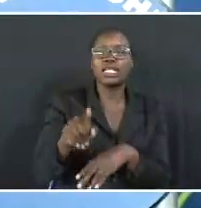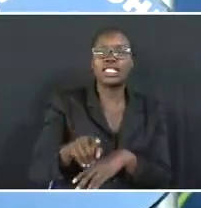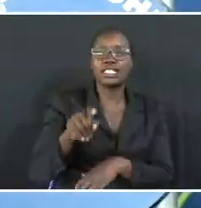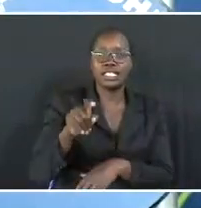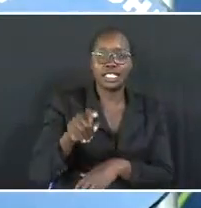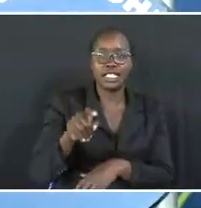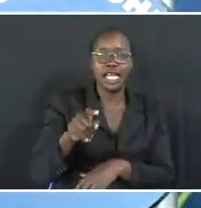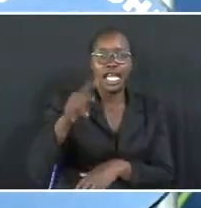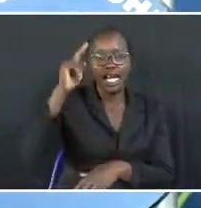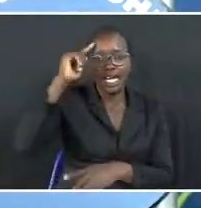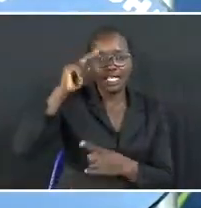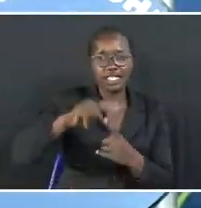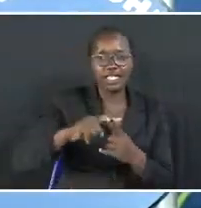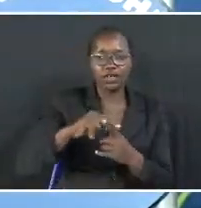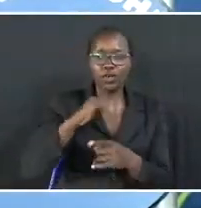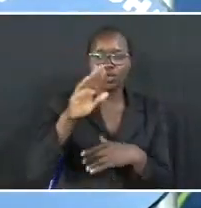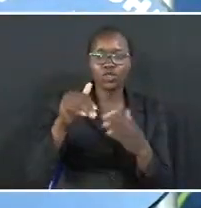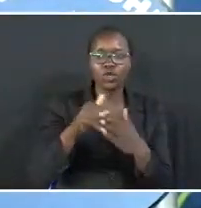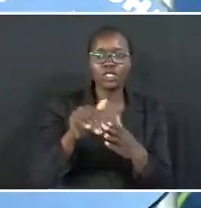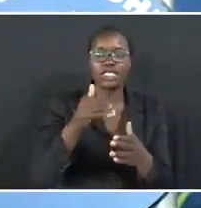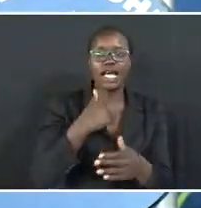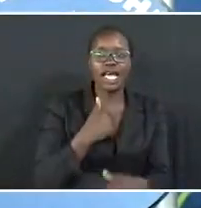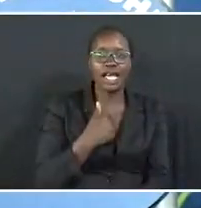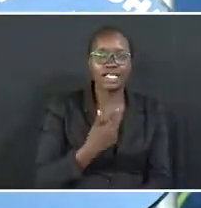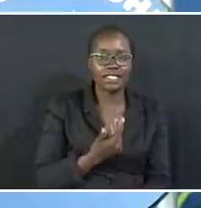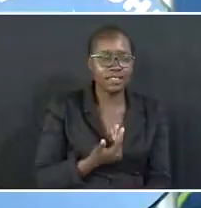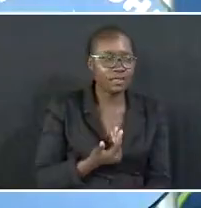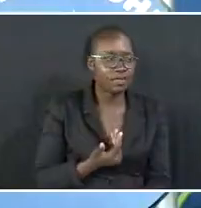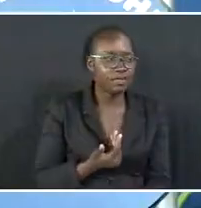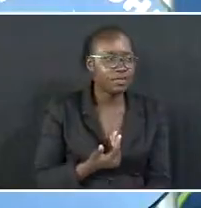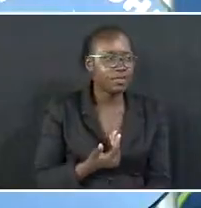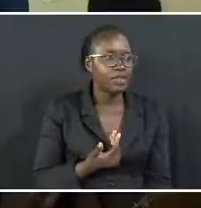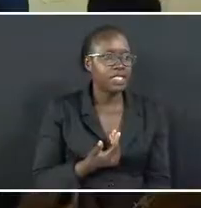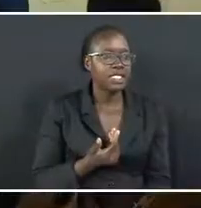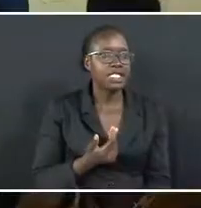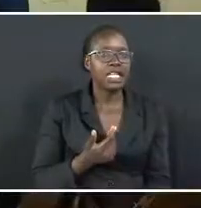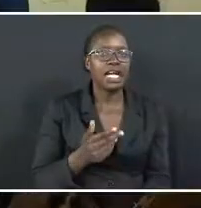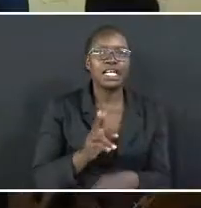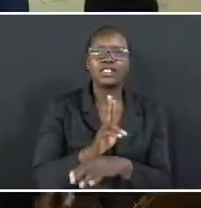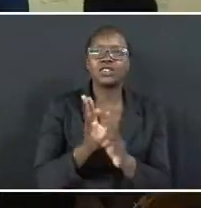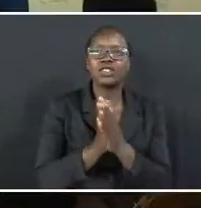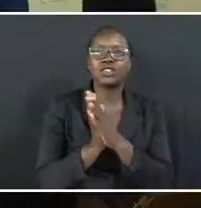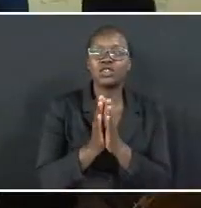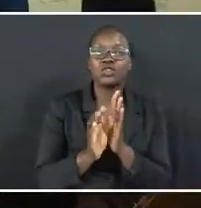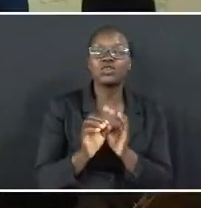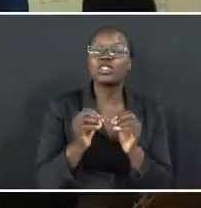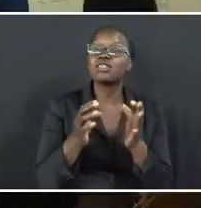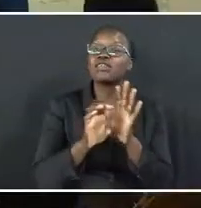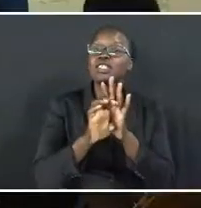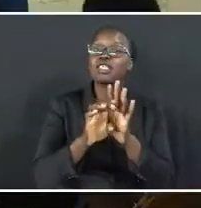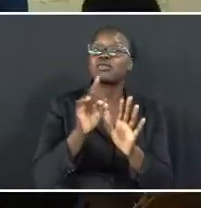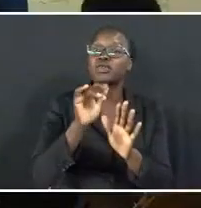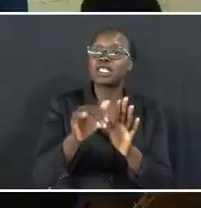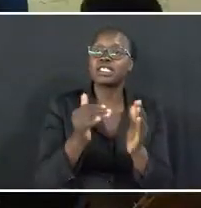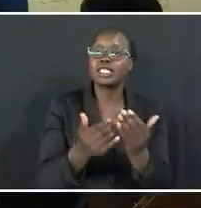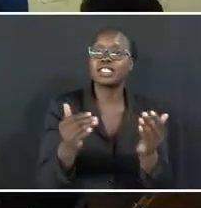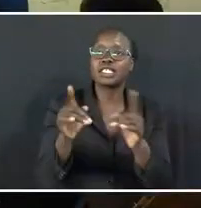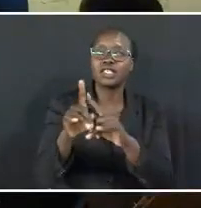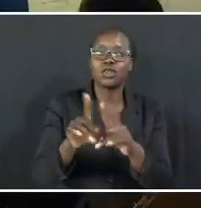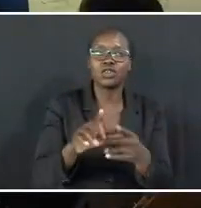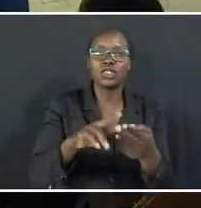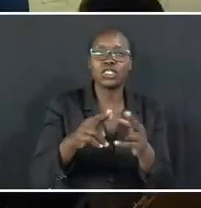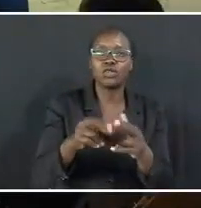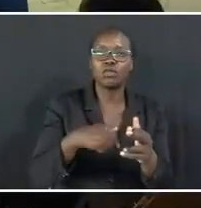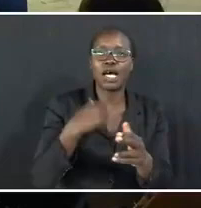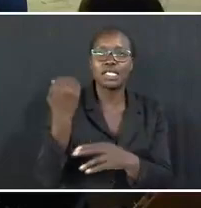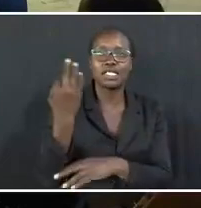needed until he was all that I had. I will use stories to give examples so that the children can also relate